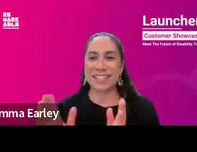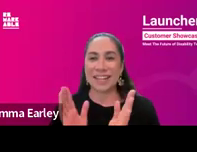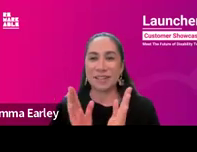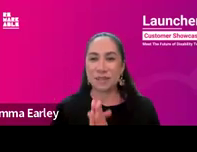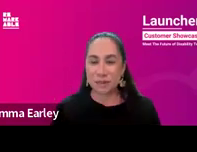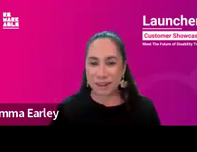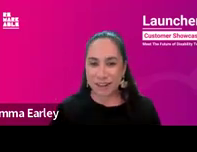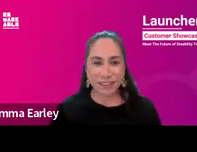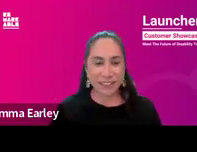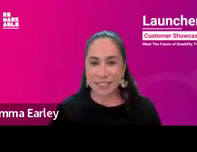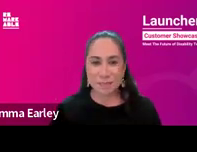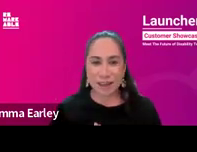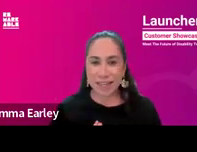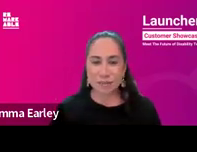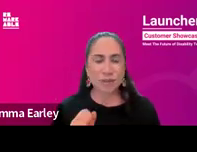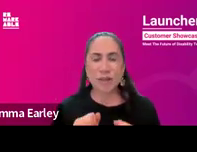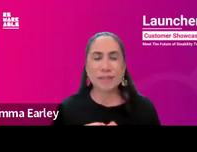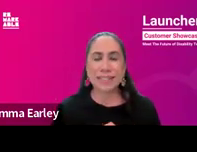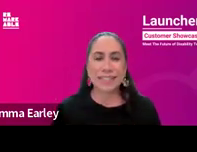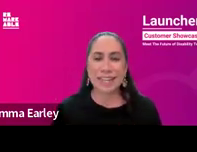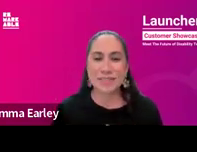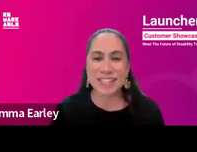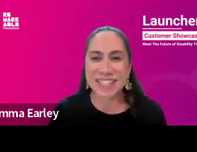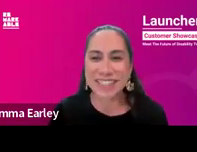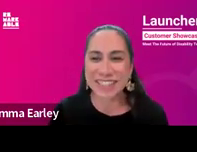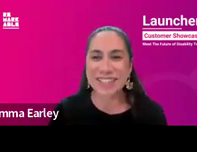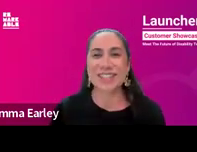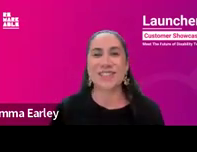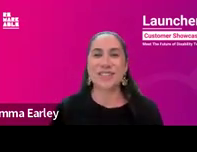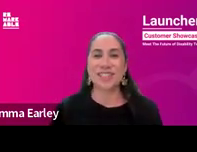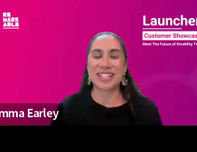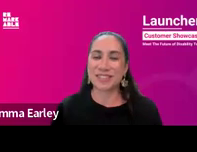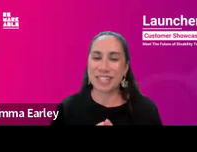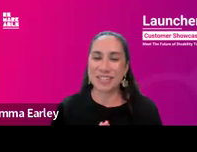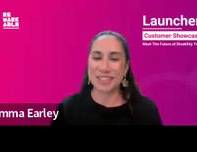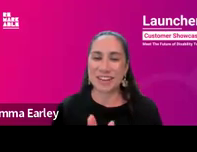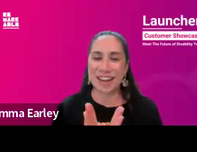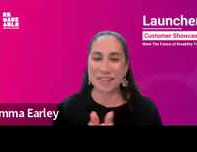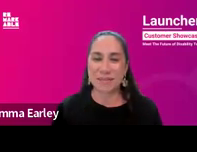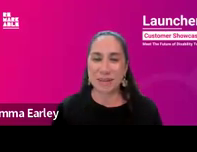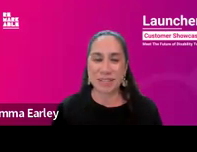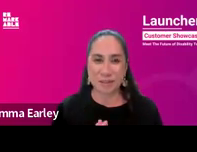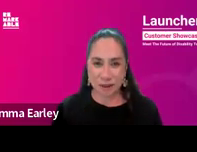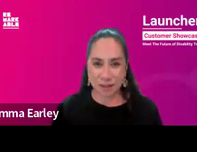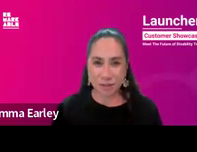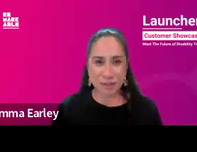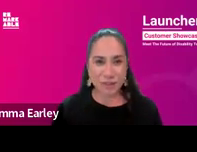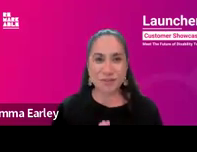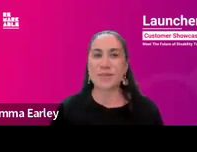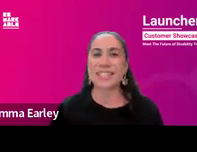Thanks, Pete. Now, if you are feeling inspired, we've got to plug it again. Register your interest for Launcher 2025 on our website,